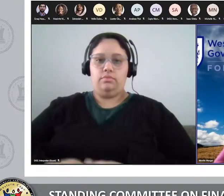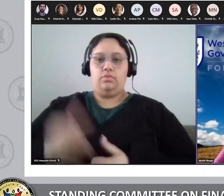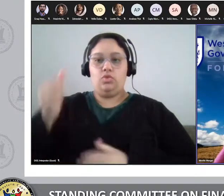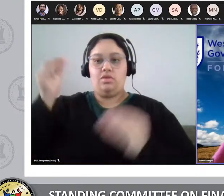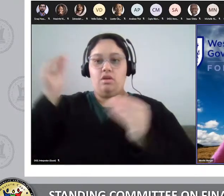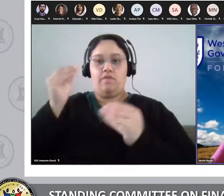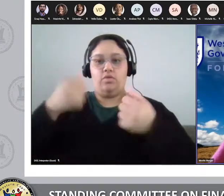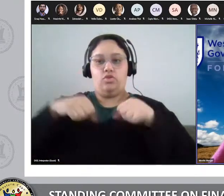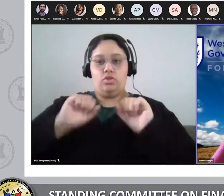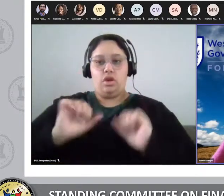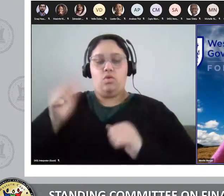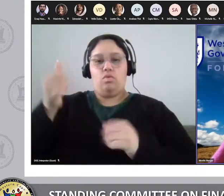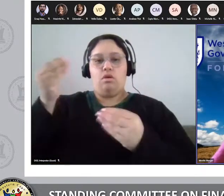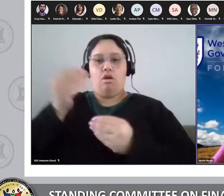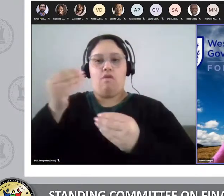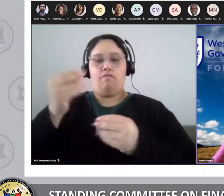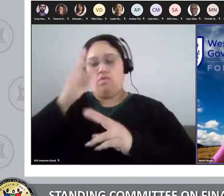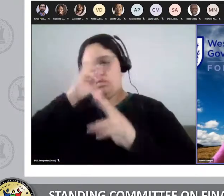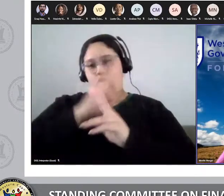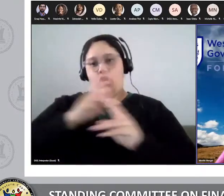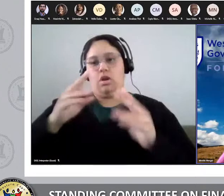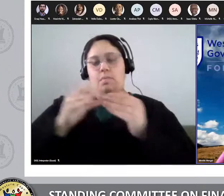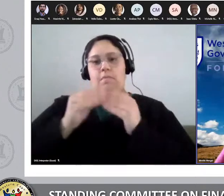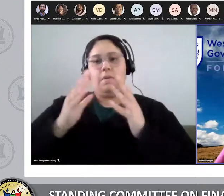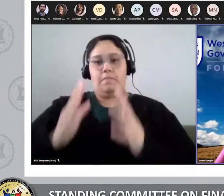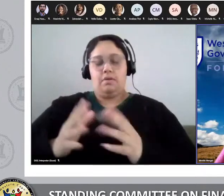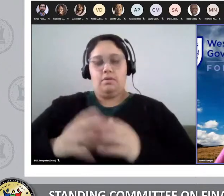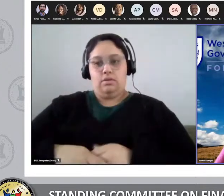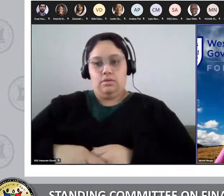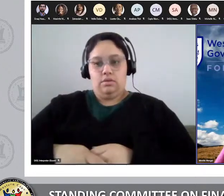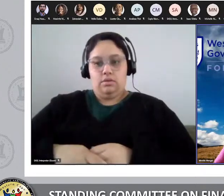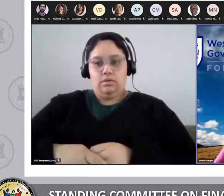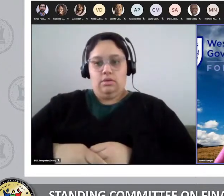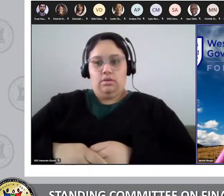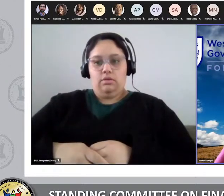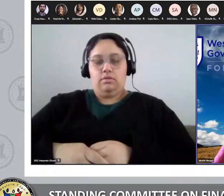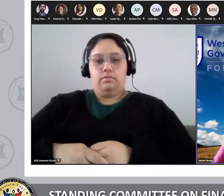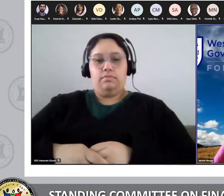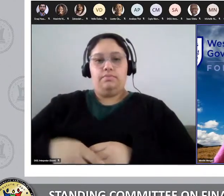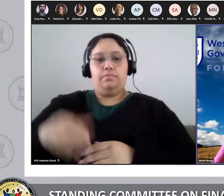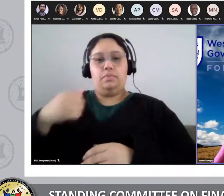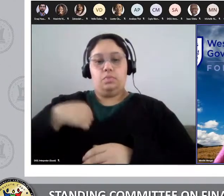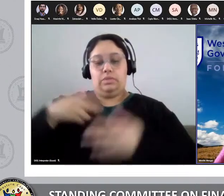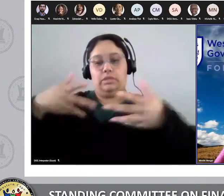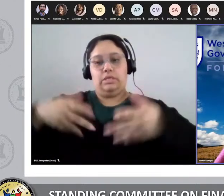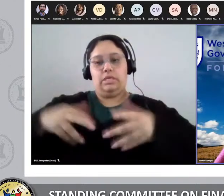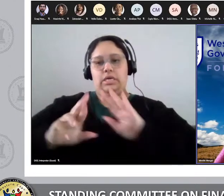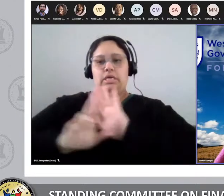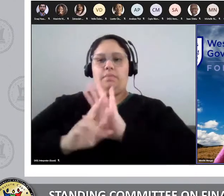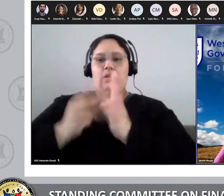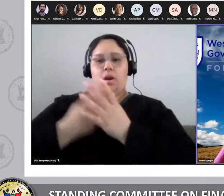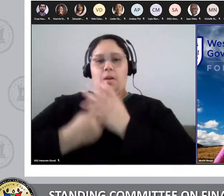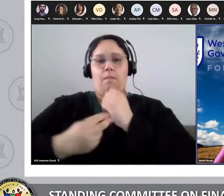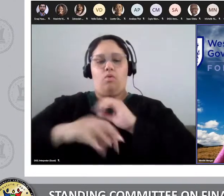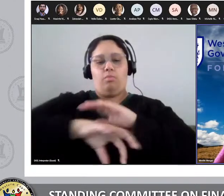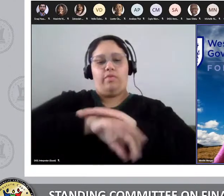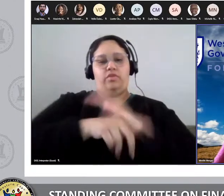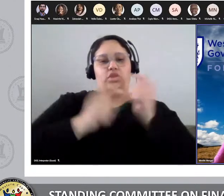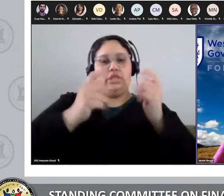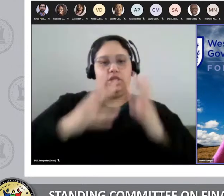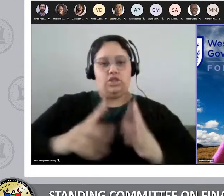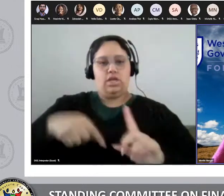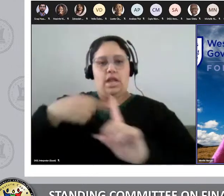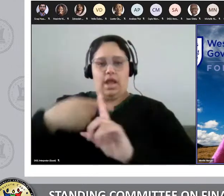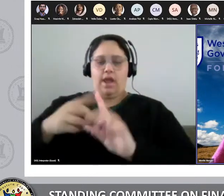Good afternoon, Chair. Good afternoon to the honourable members. I'm here representing both the Provincial Treasury and the